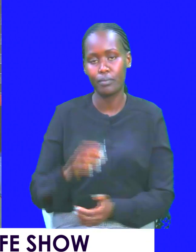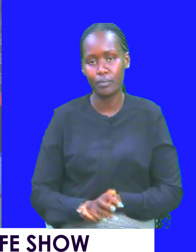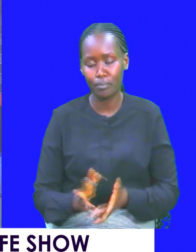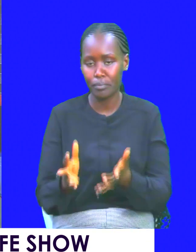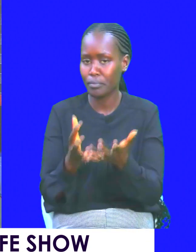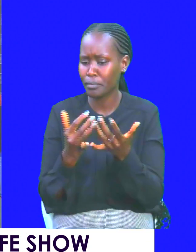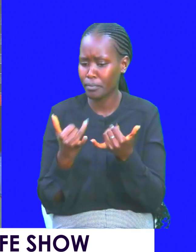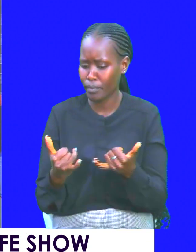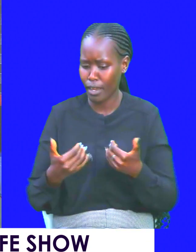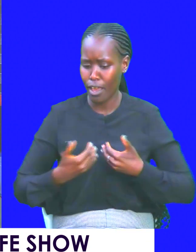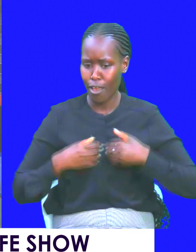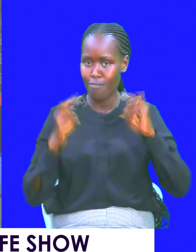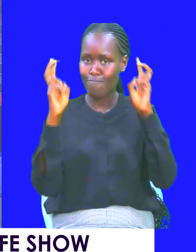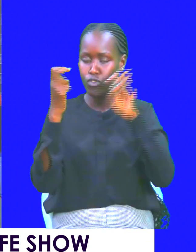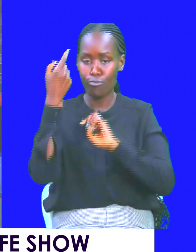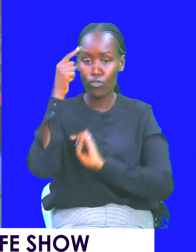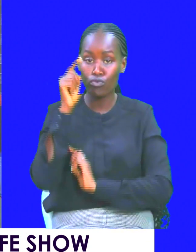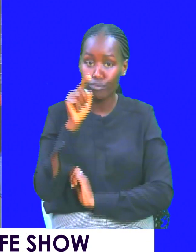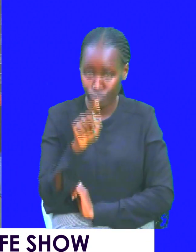Now, I have a topic for you today.